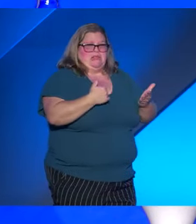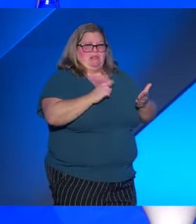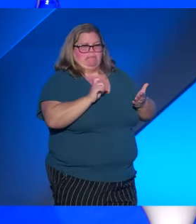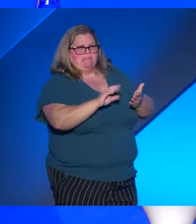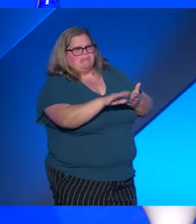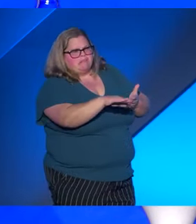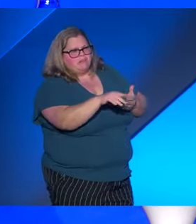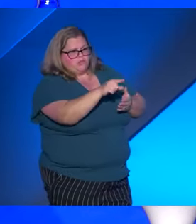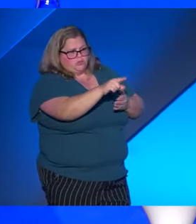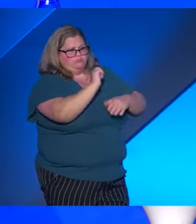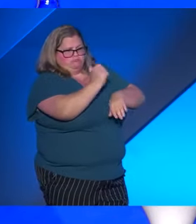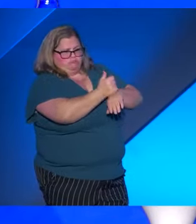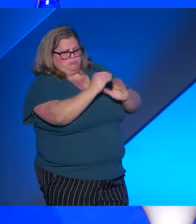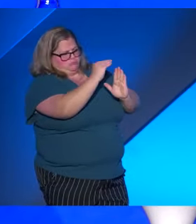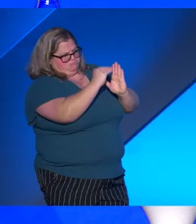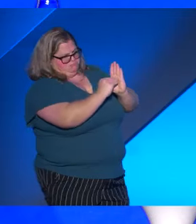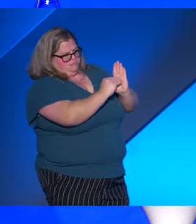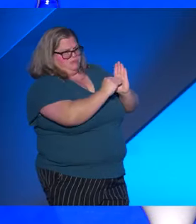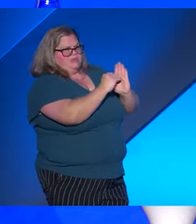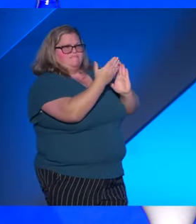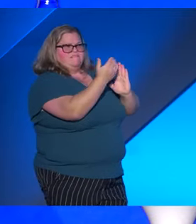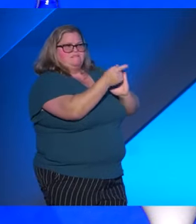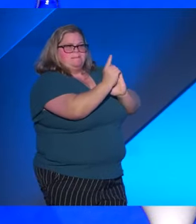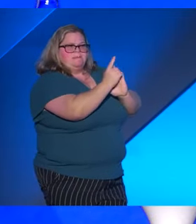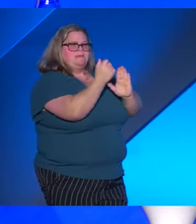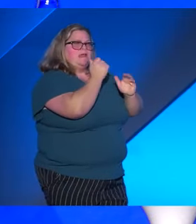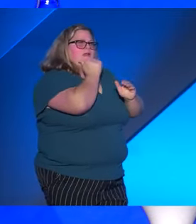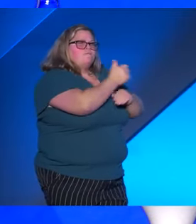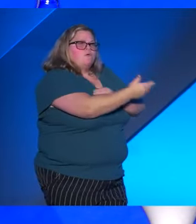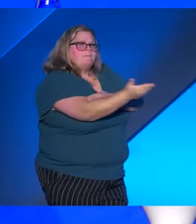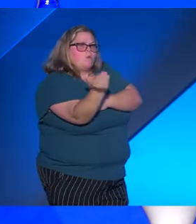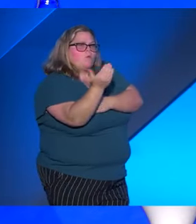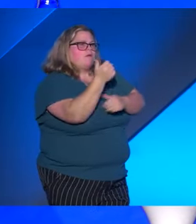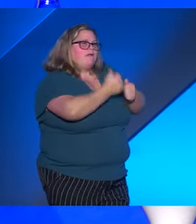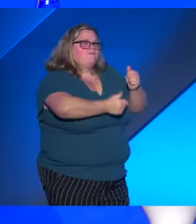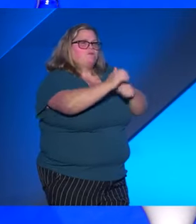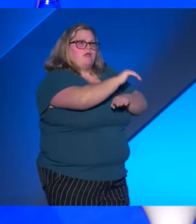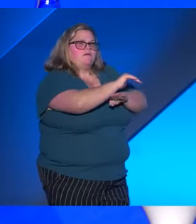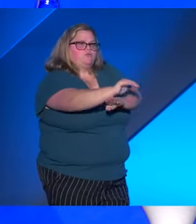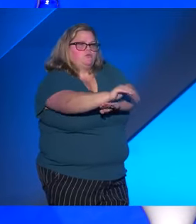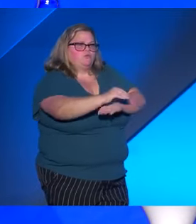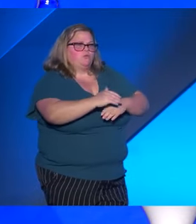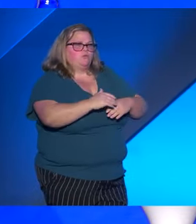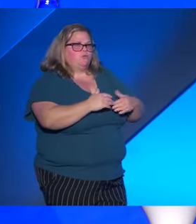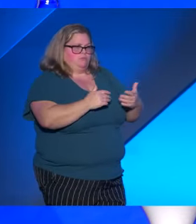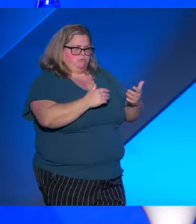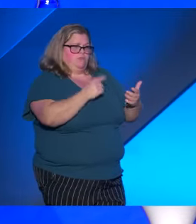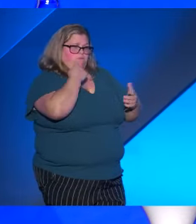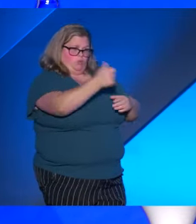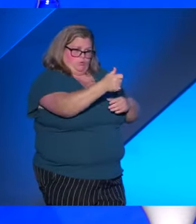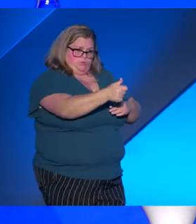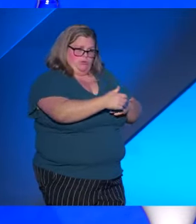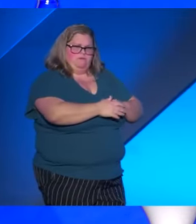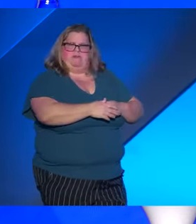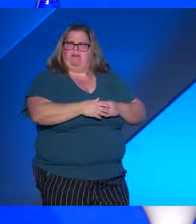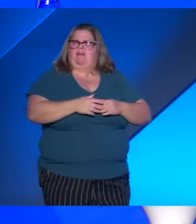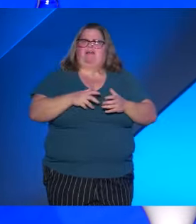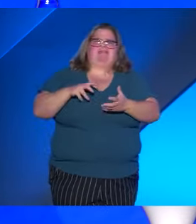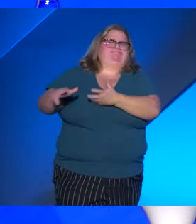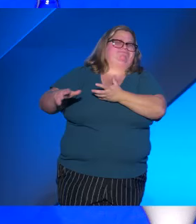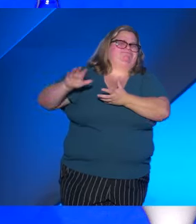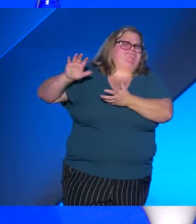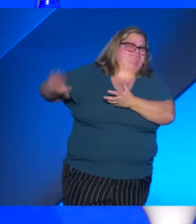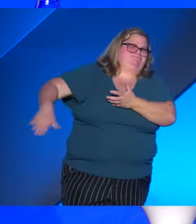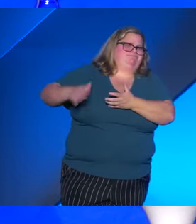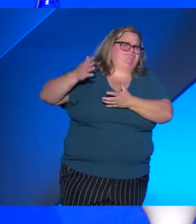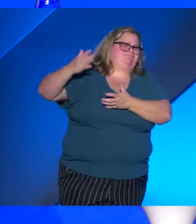15 minutes on your calendar in the morning and in the afternoon? And I get ridiculed, I get pushed back, I get laughed at